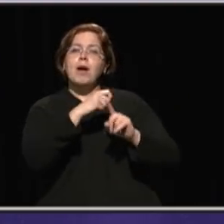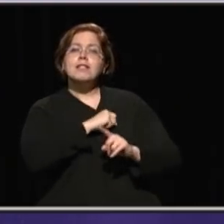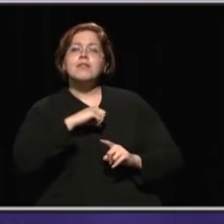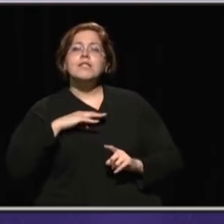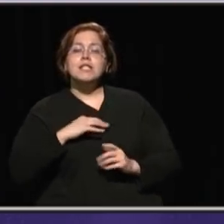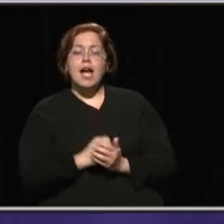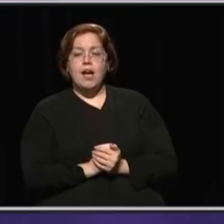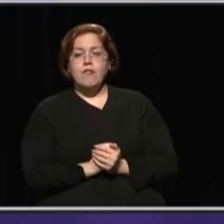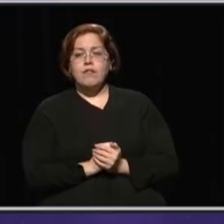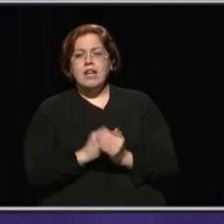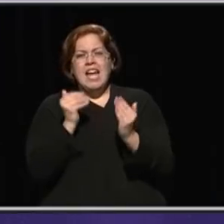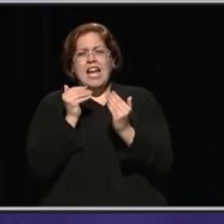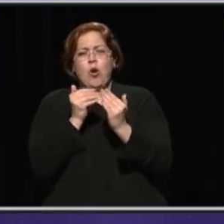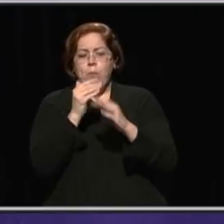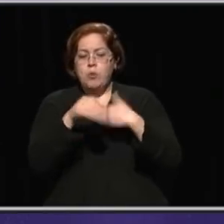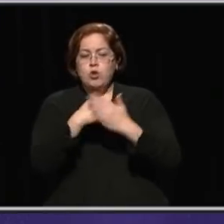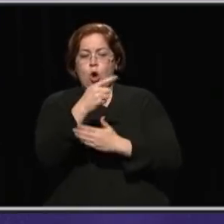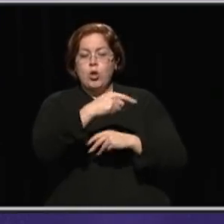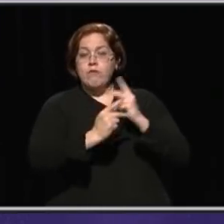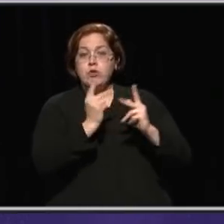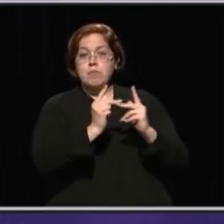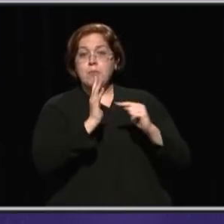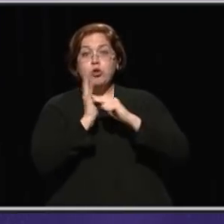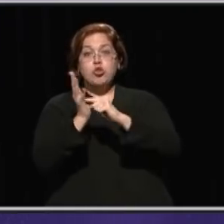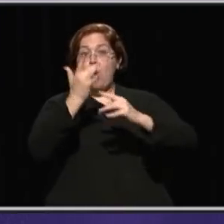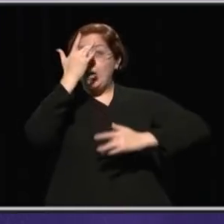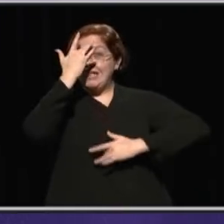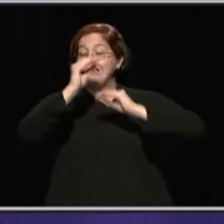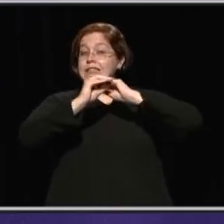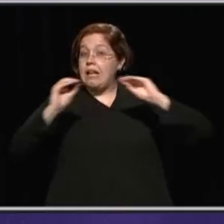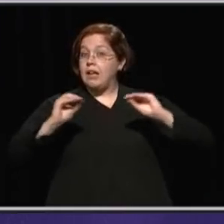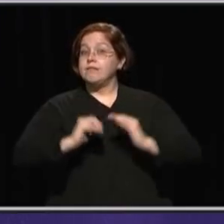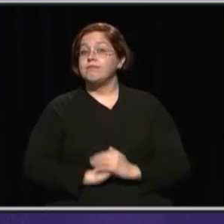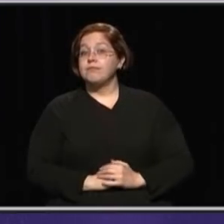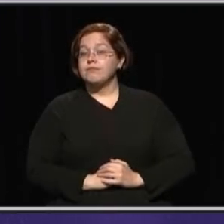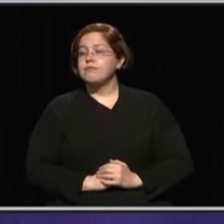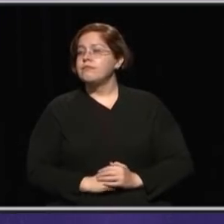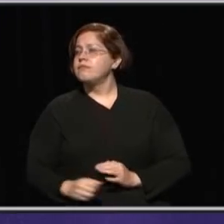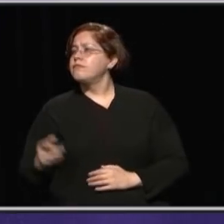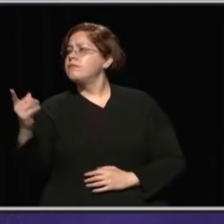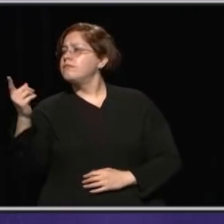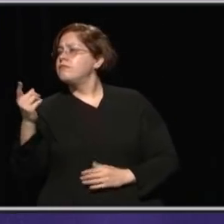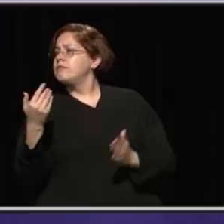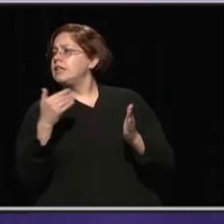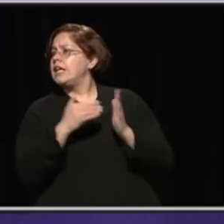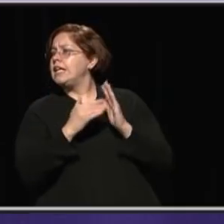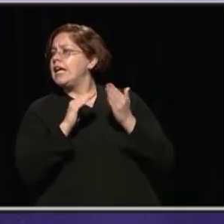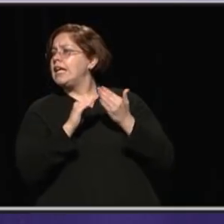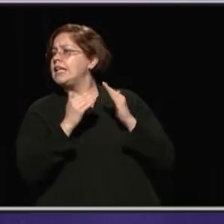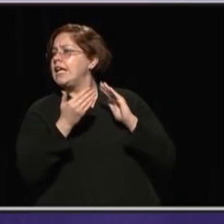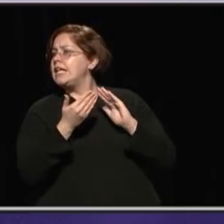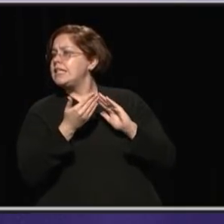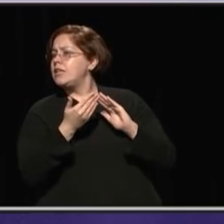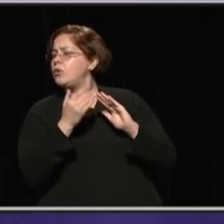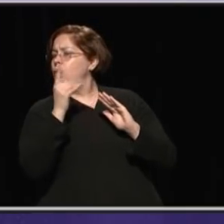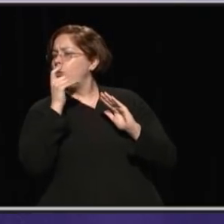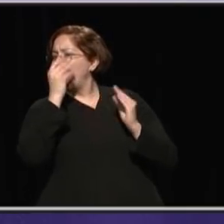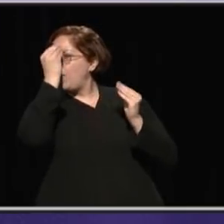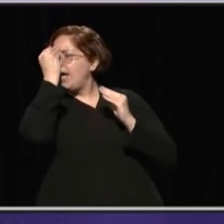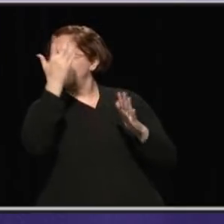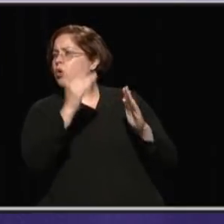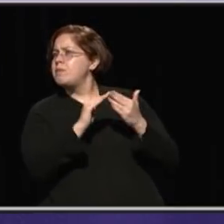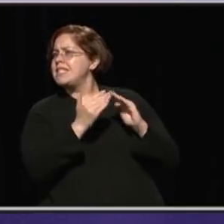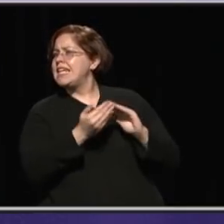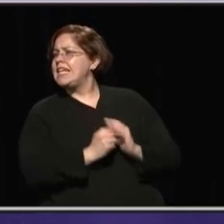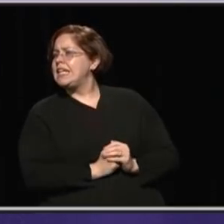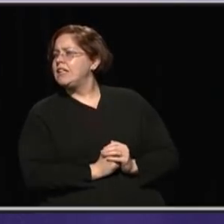And almost all of those residents have no symptoms. And again, the city was tipped off by what